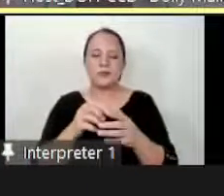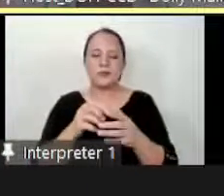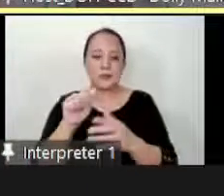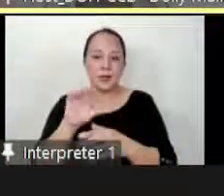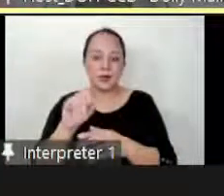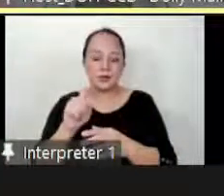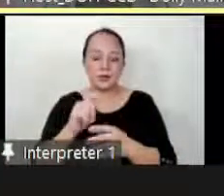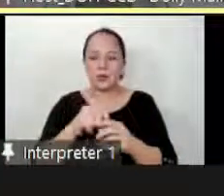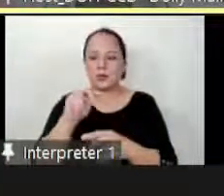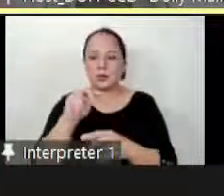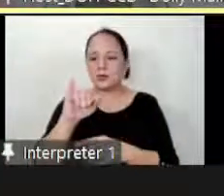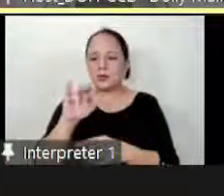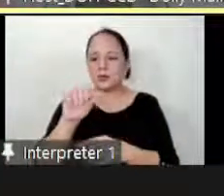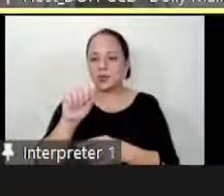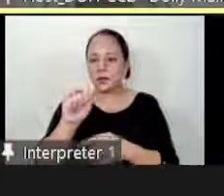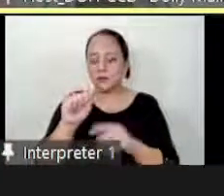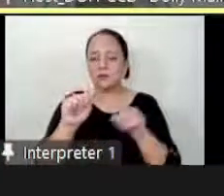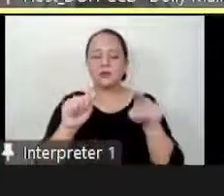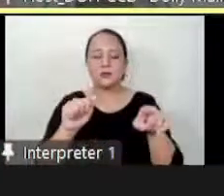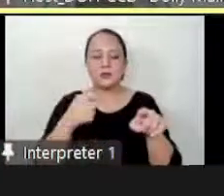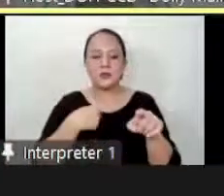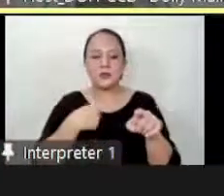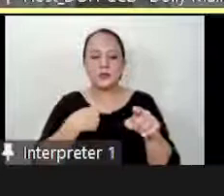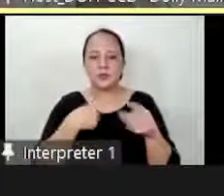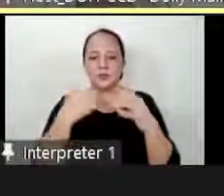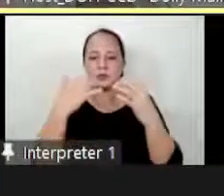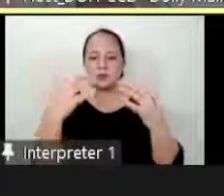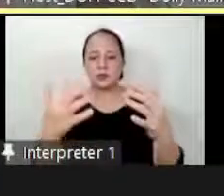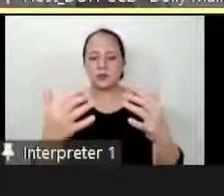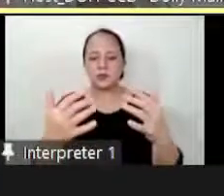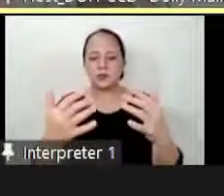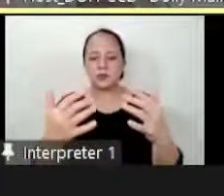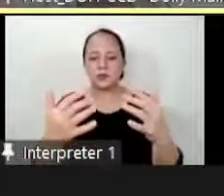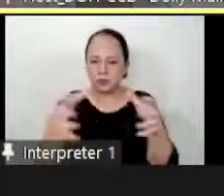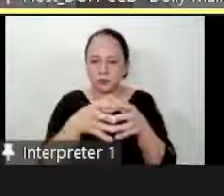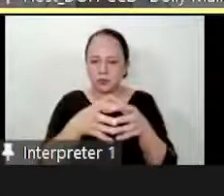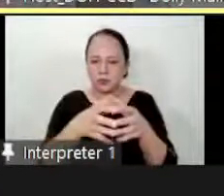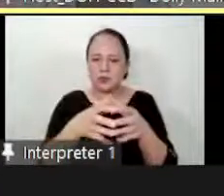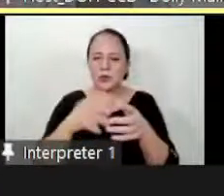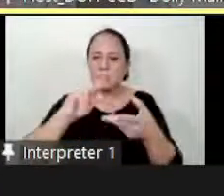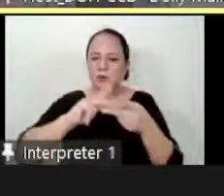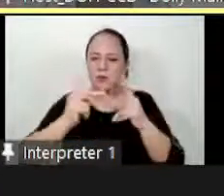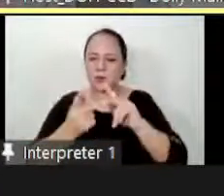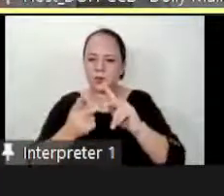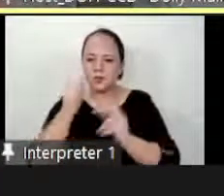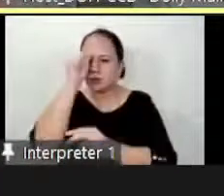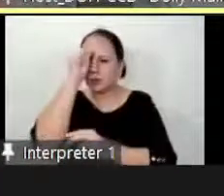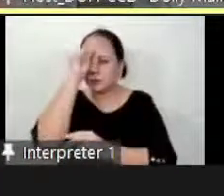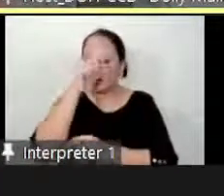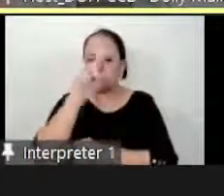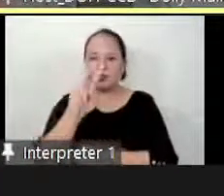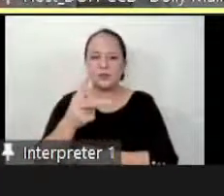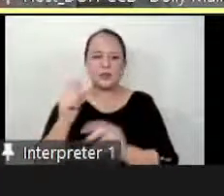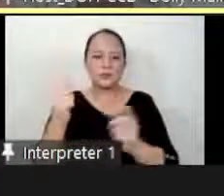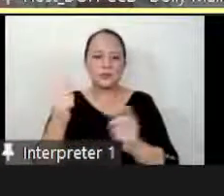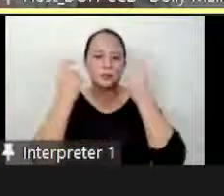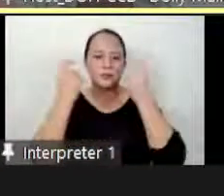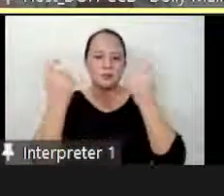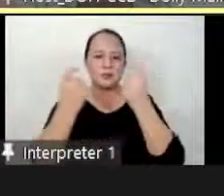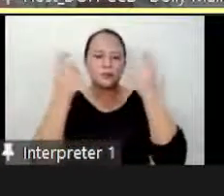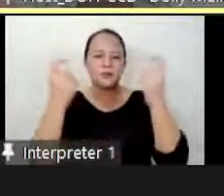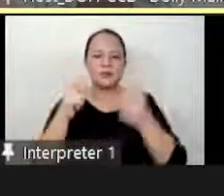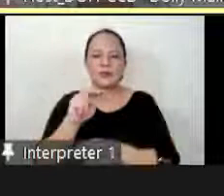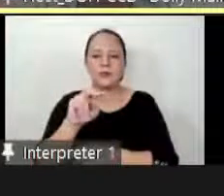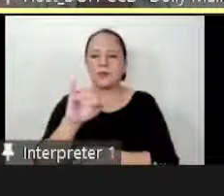summit is a key strategy in bringing together stakeholders to commemorate the second anniversary of